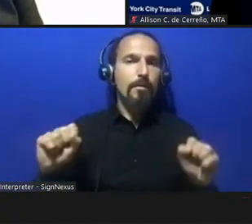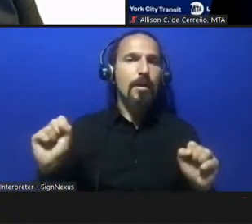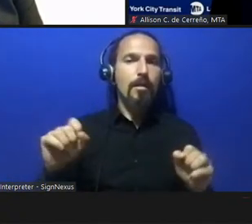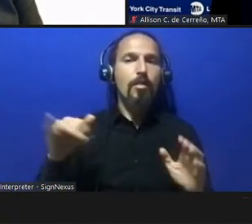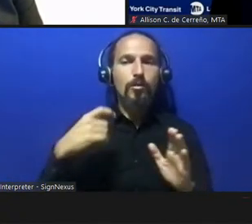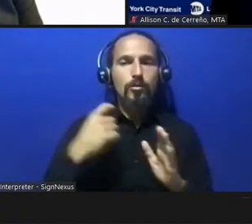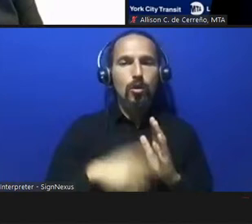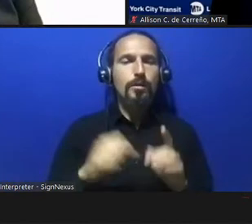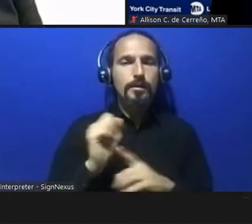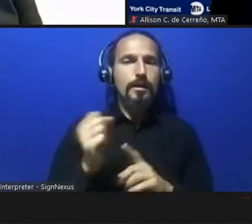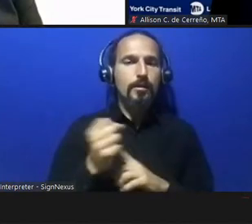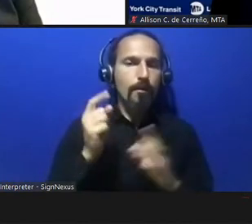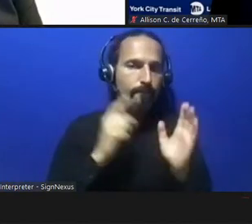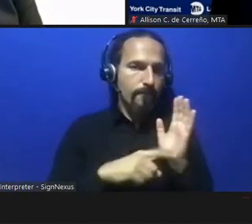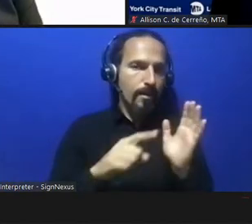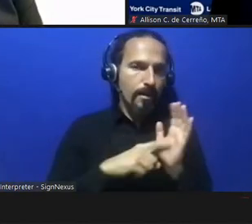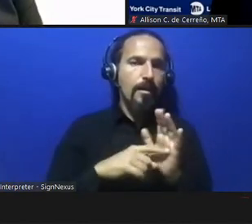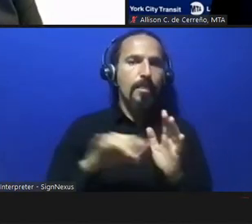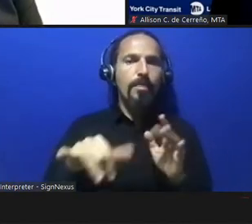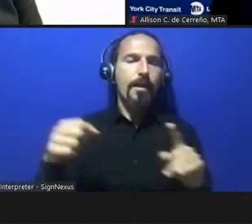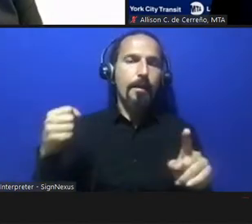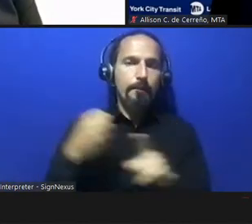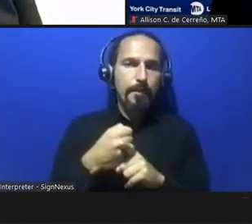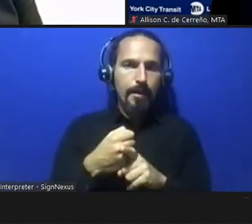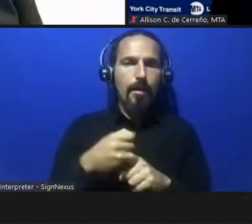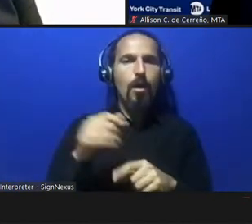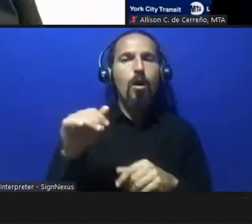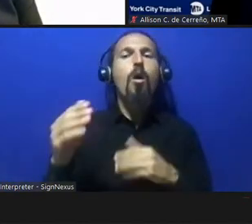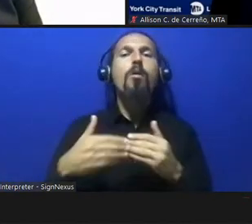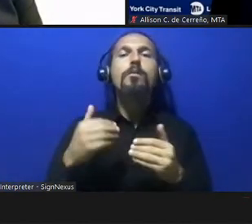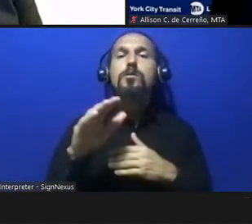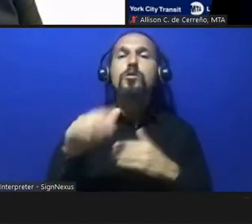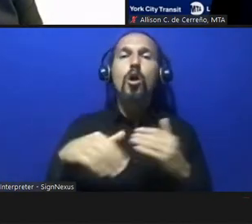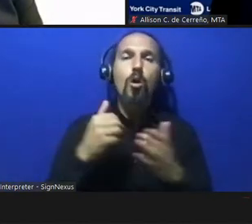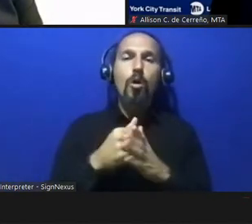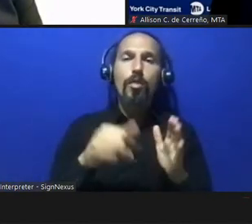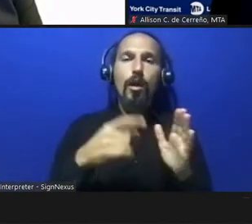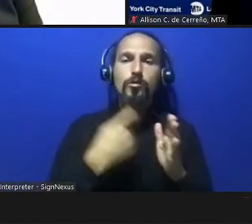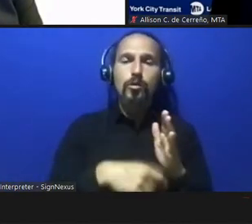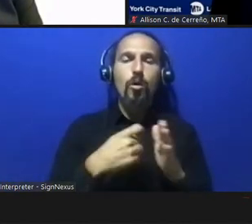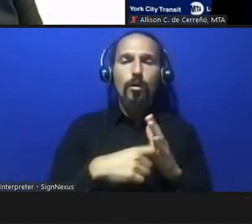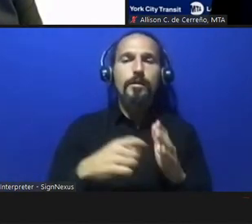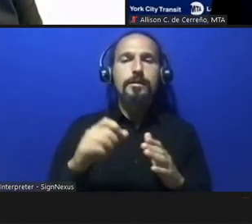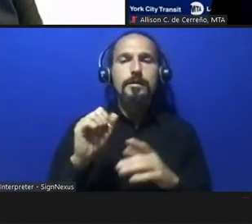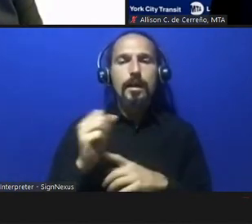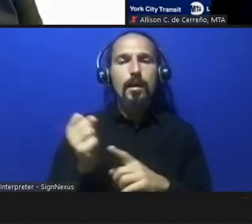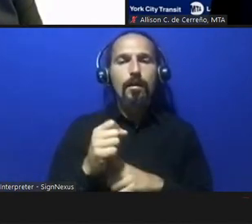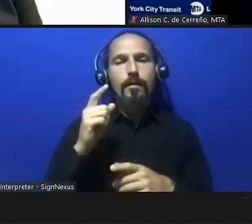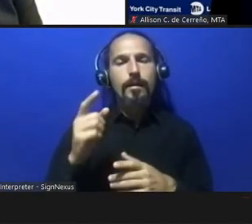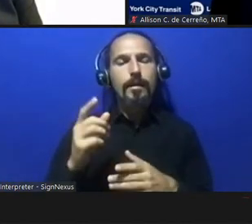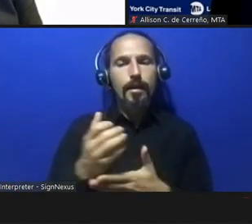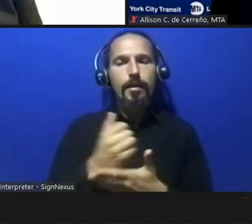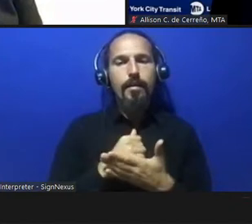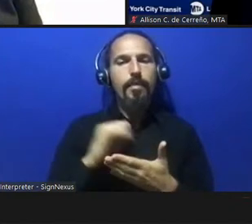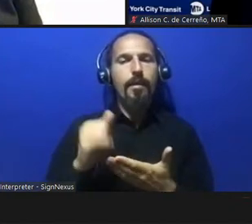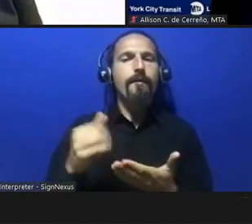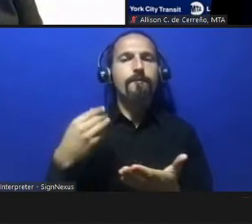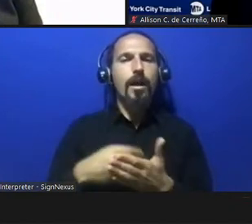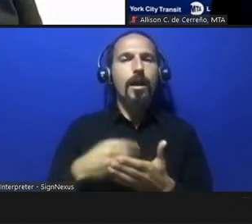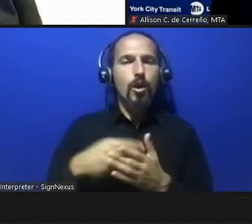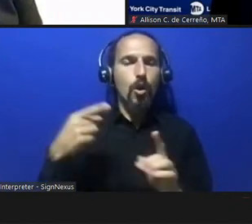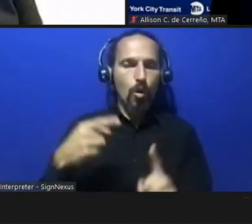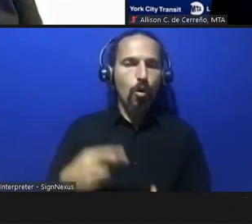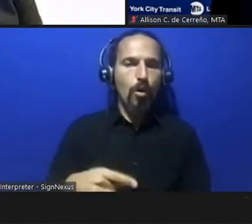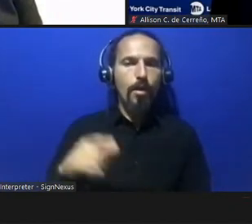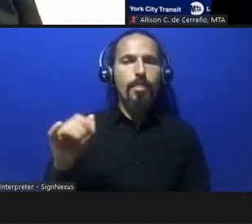scenarios to investigate potential impacts almost all tolling scenarios achieve the necessary funding goals and we are glad for this